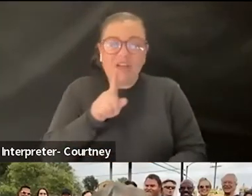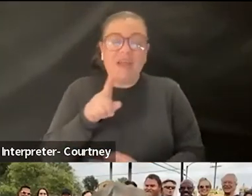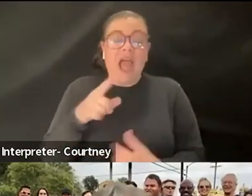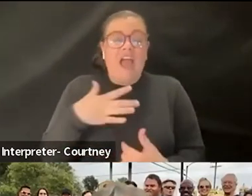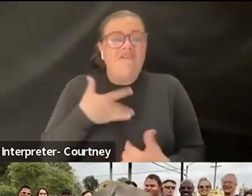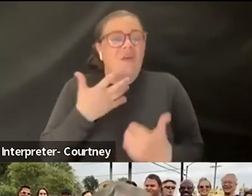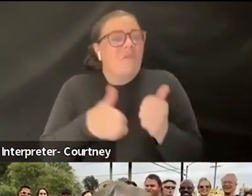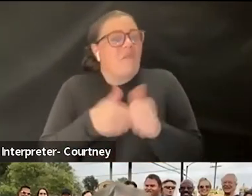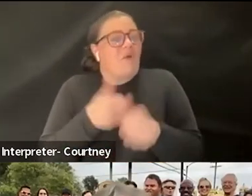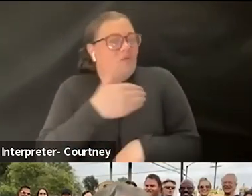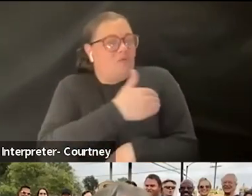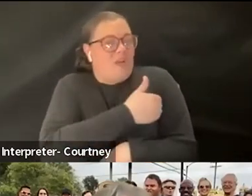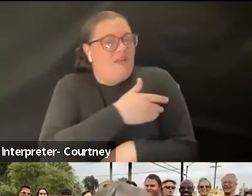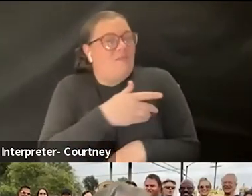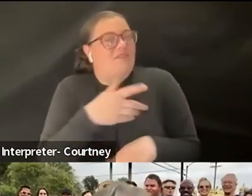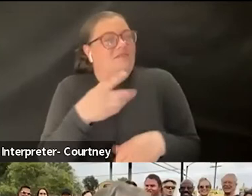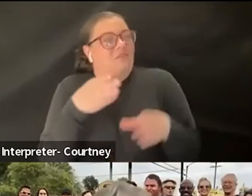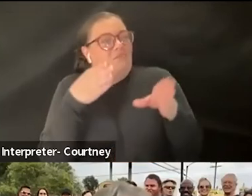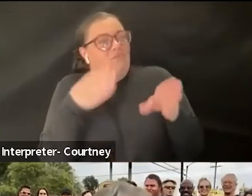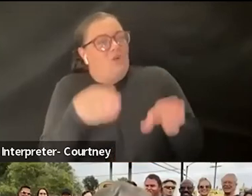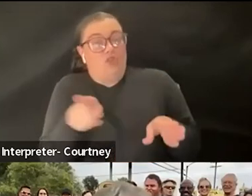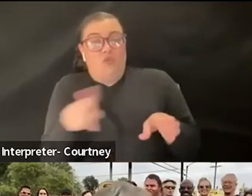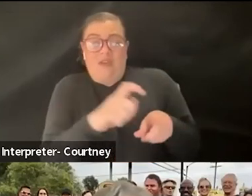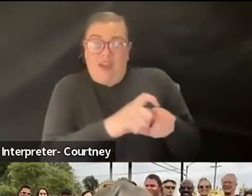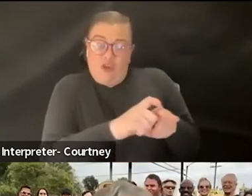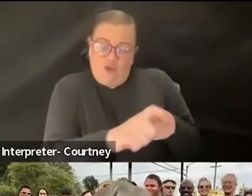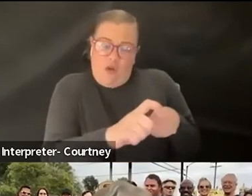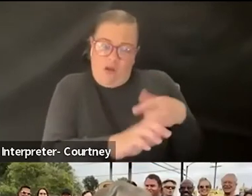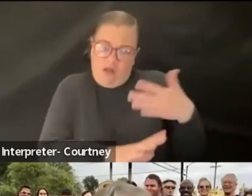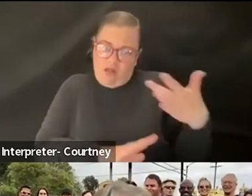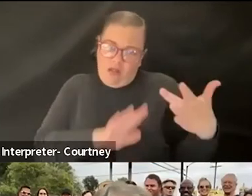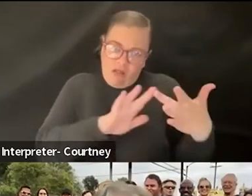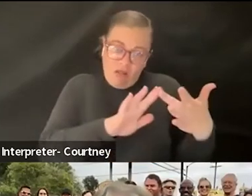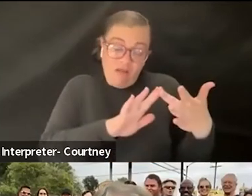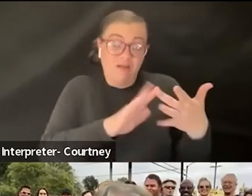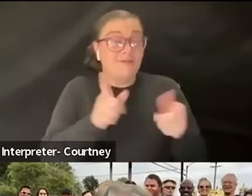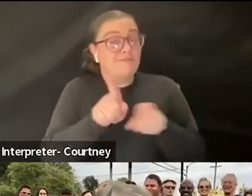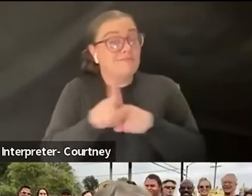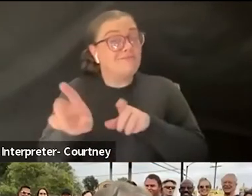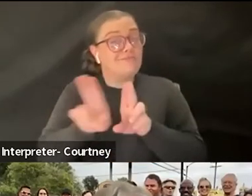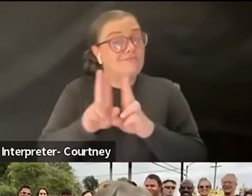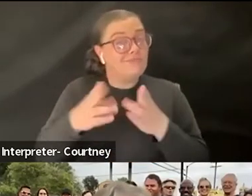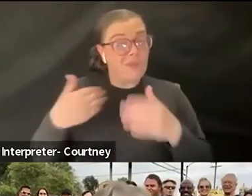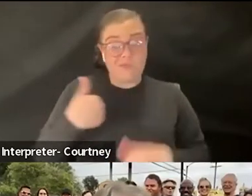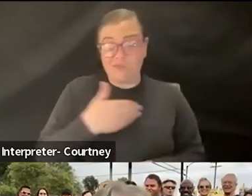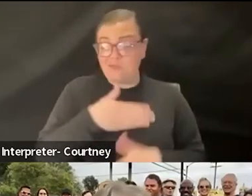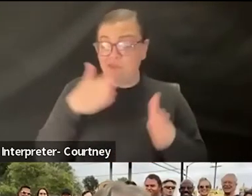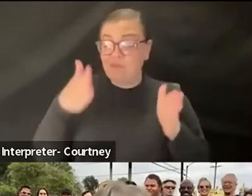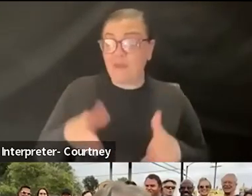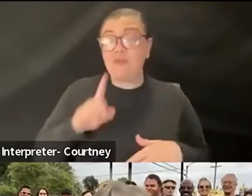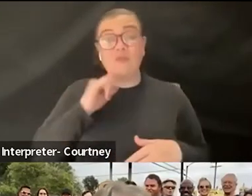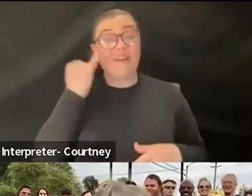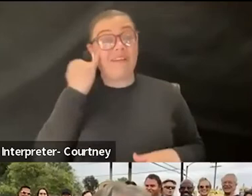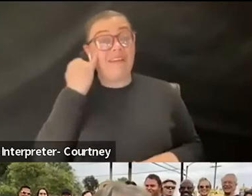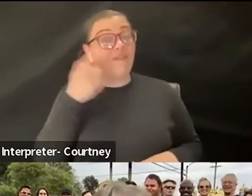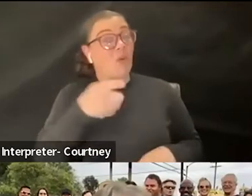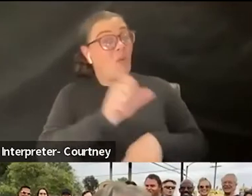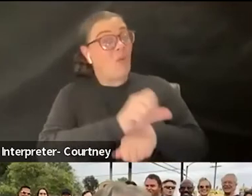member, because I think about that, you know, if you're on that set by yourself and there's no union, I mean, who are you going to